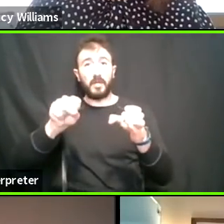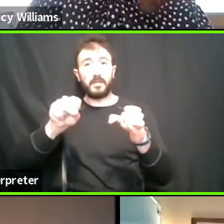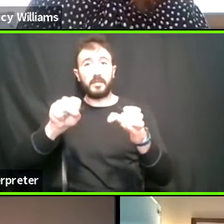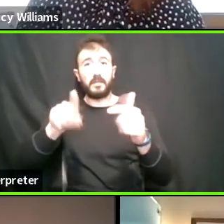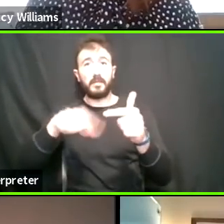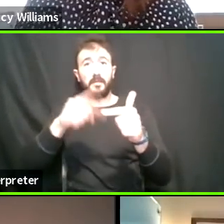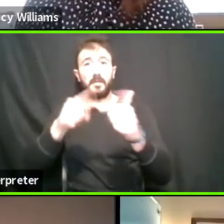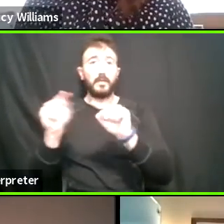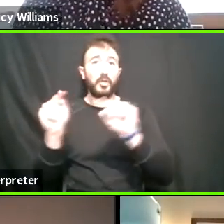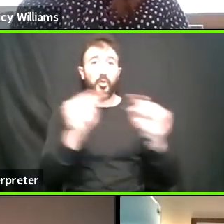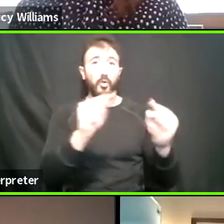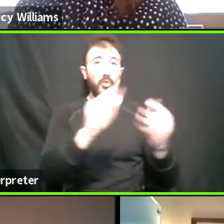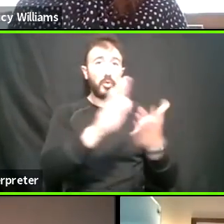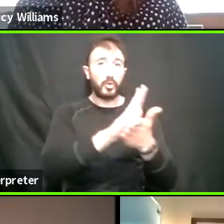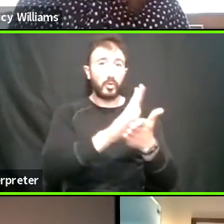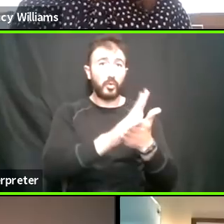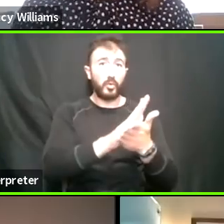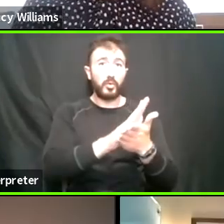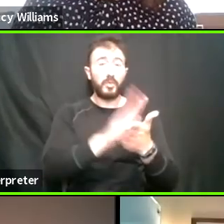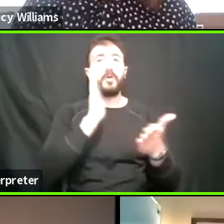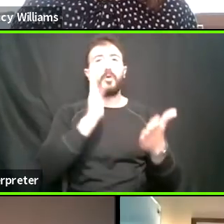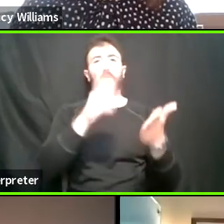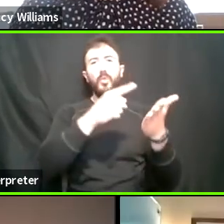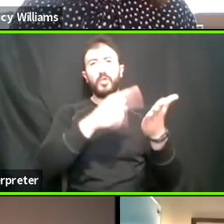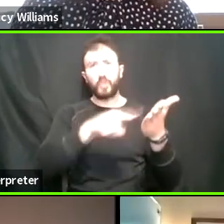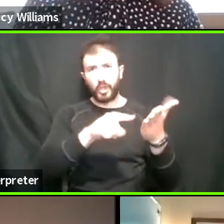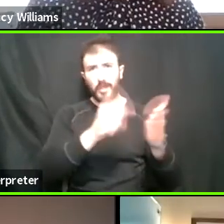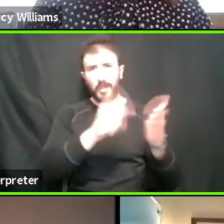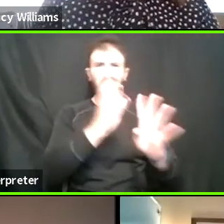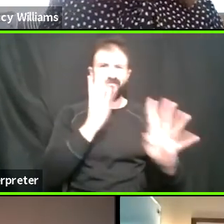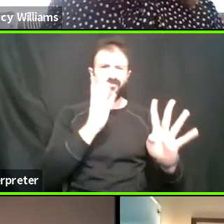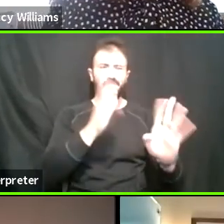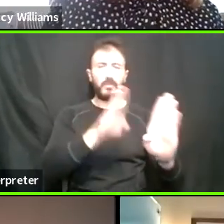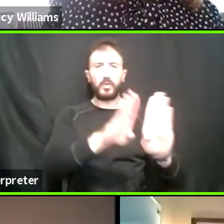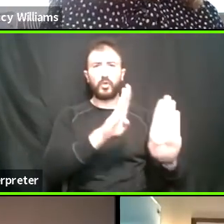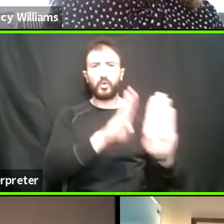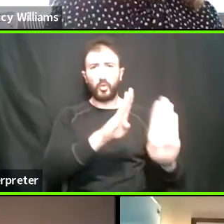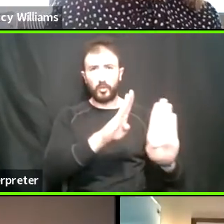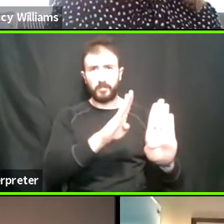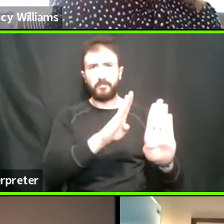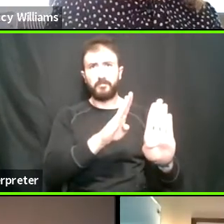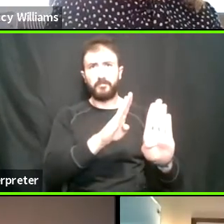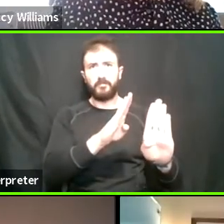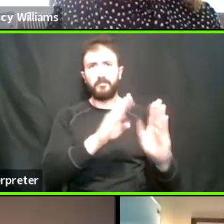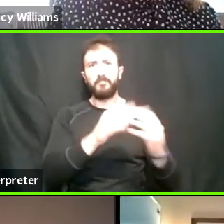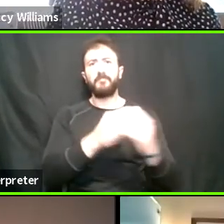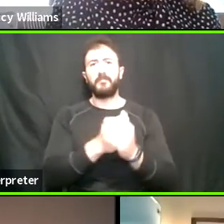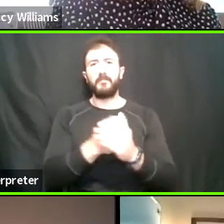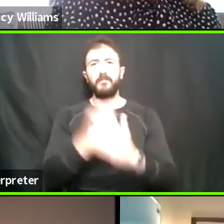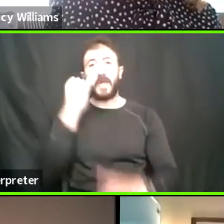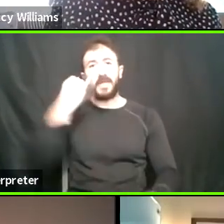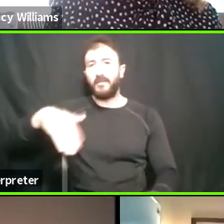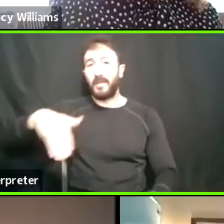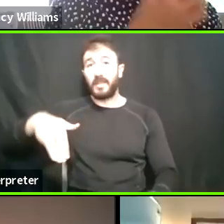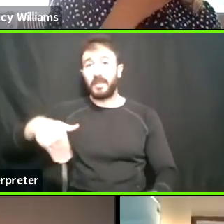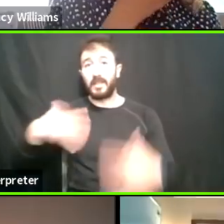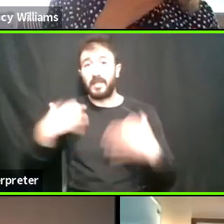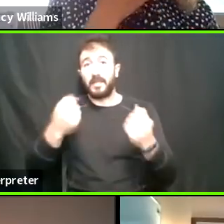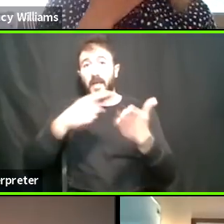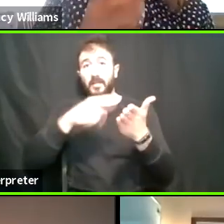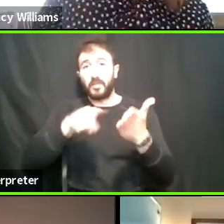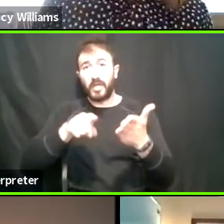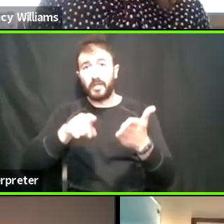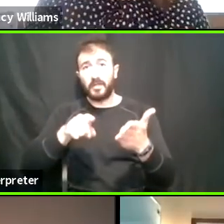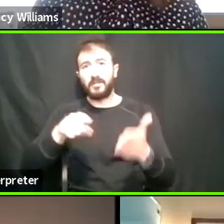door. And if their name is showing up, then those students are going to have to be screened manually. And